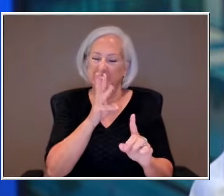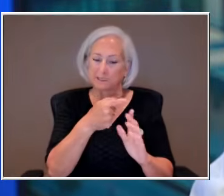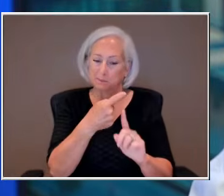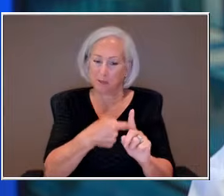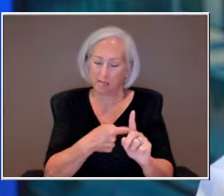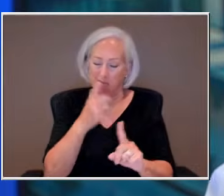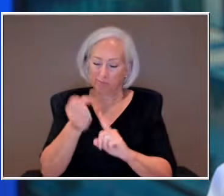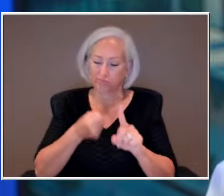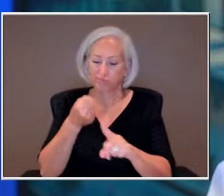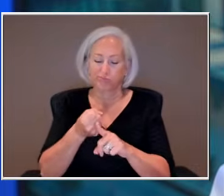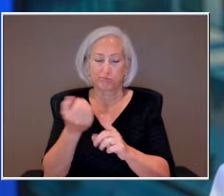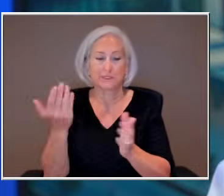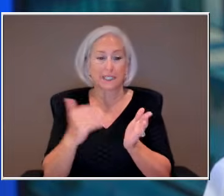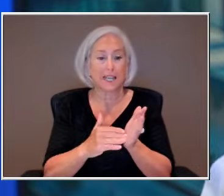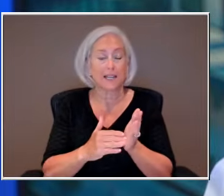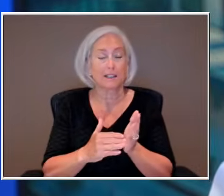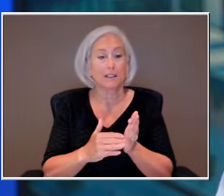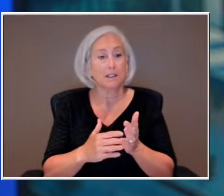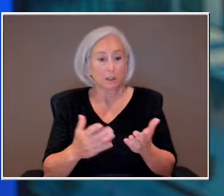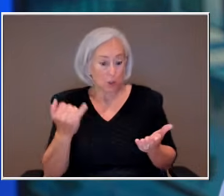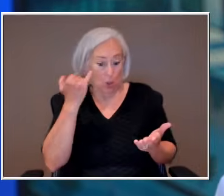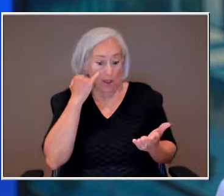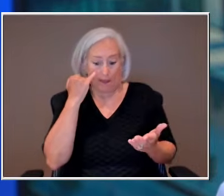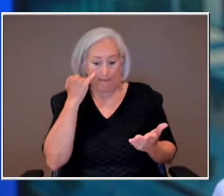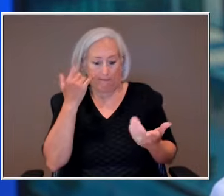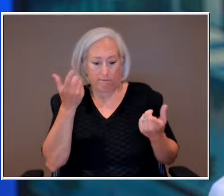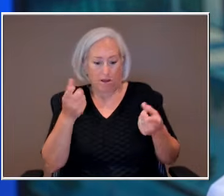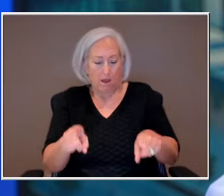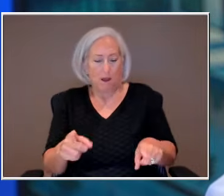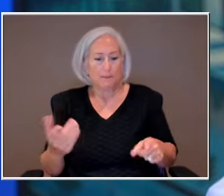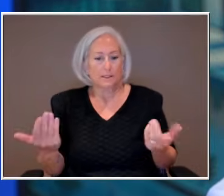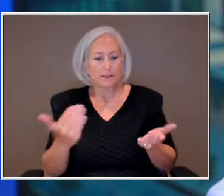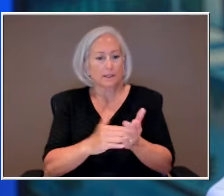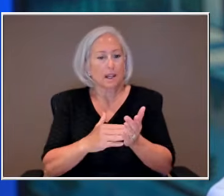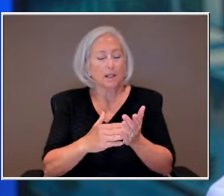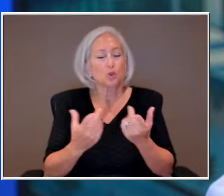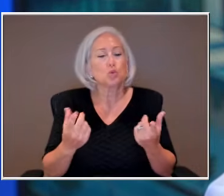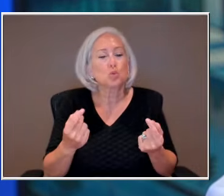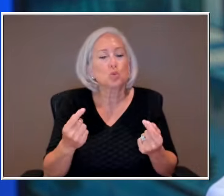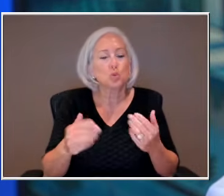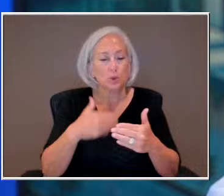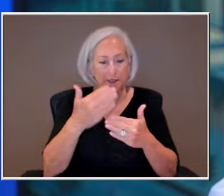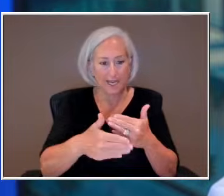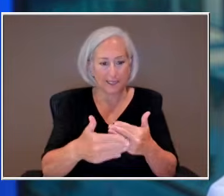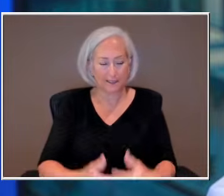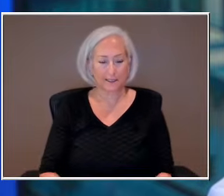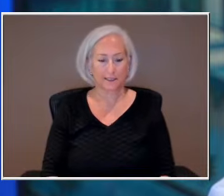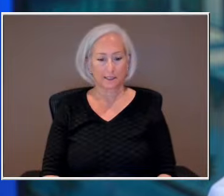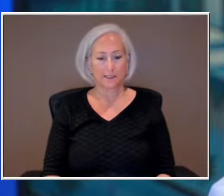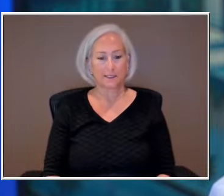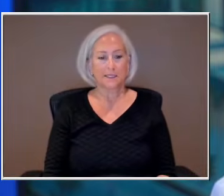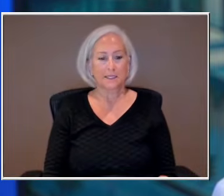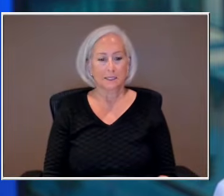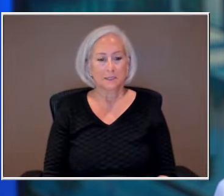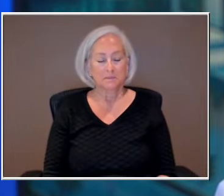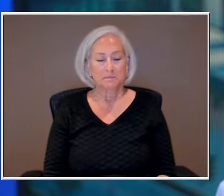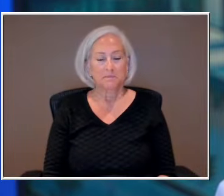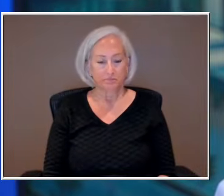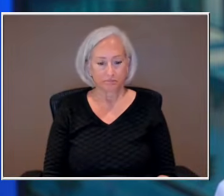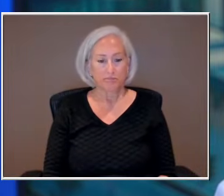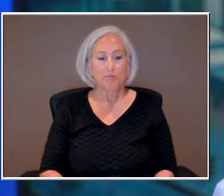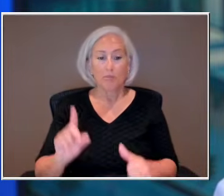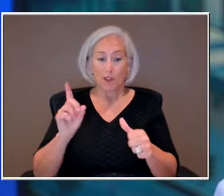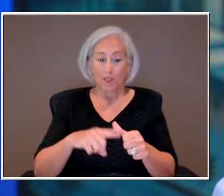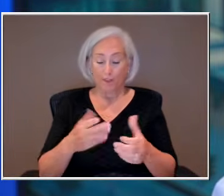do next, right? That's the big question. What do we do next from here? The first thing we look for, again, because we